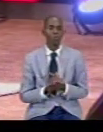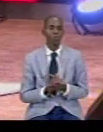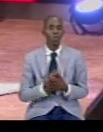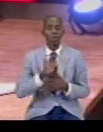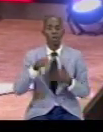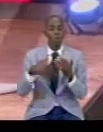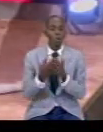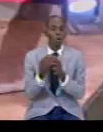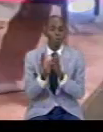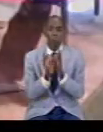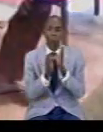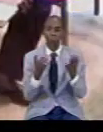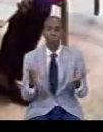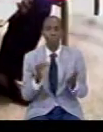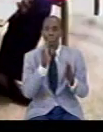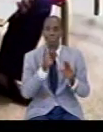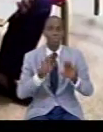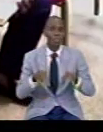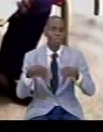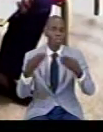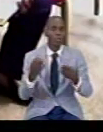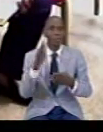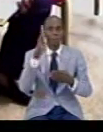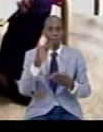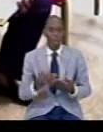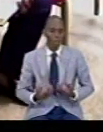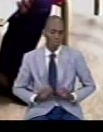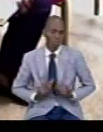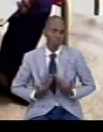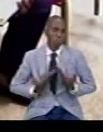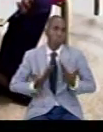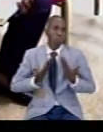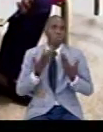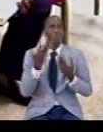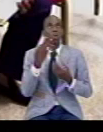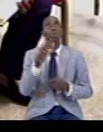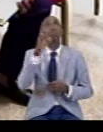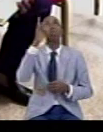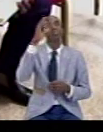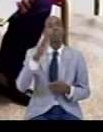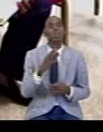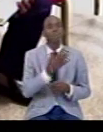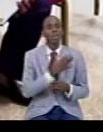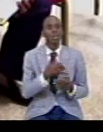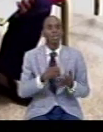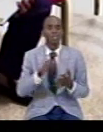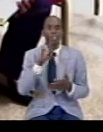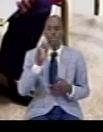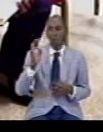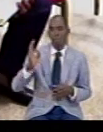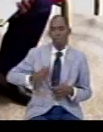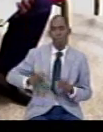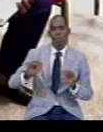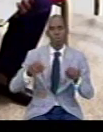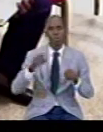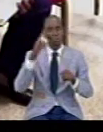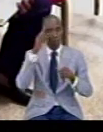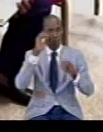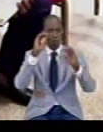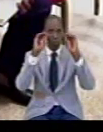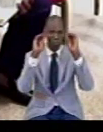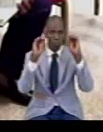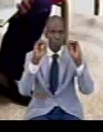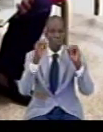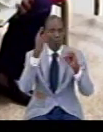Verse 16, all scripture is given by inspiration of God and is profitable for doctrine,